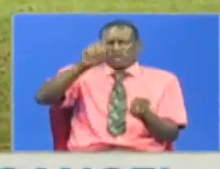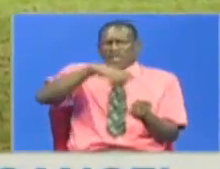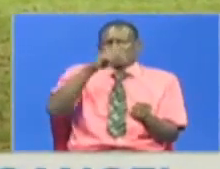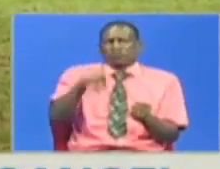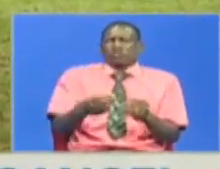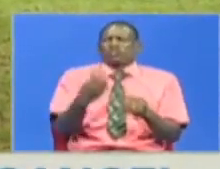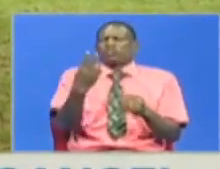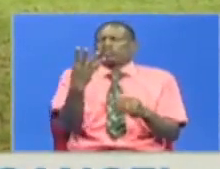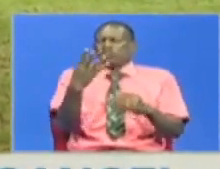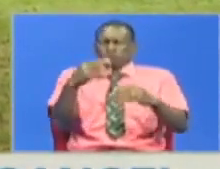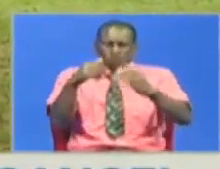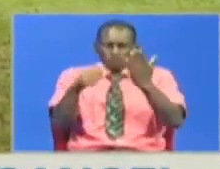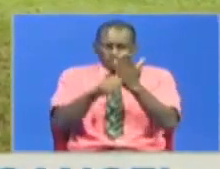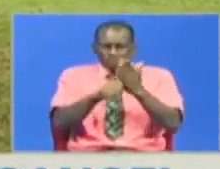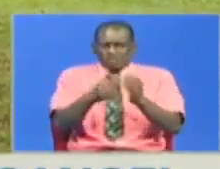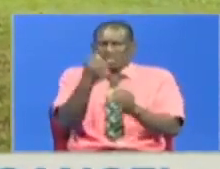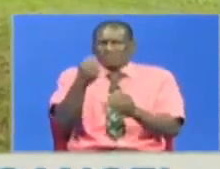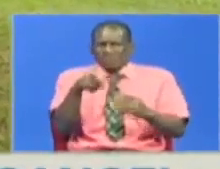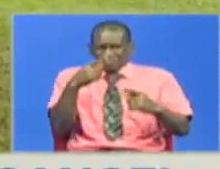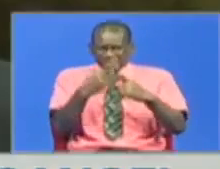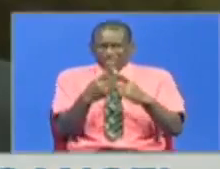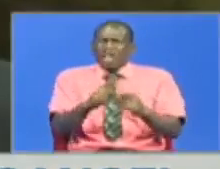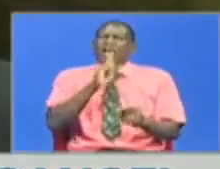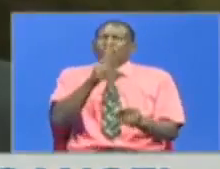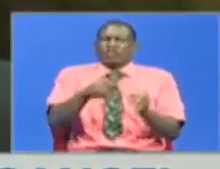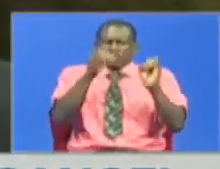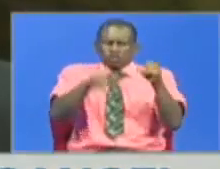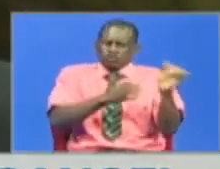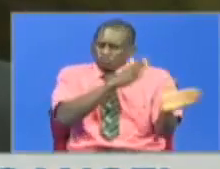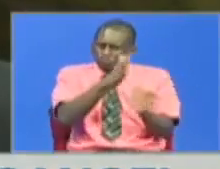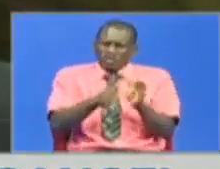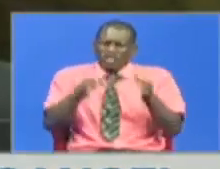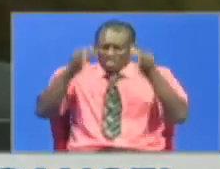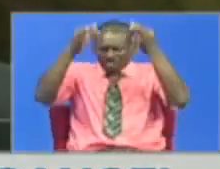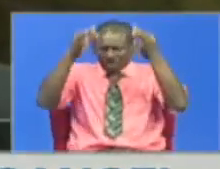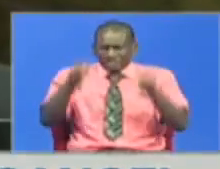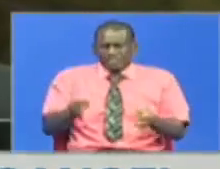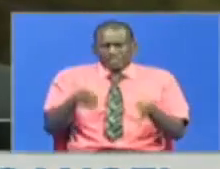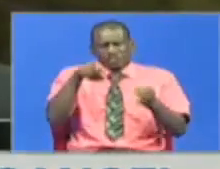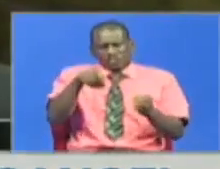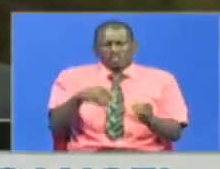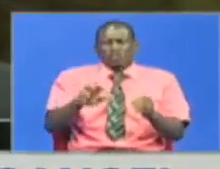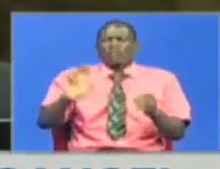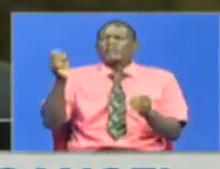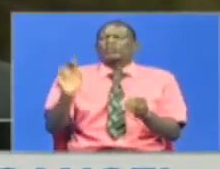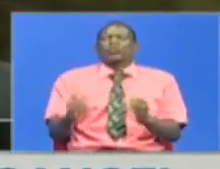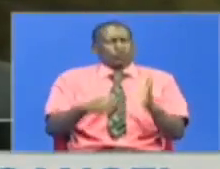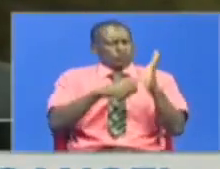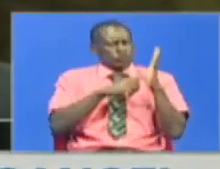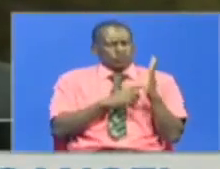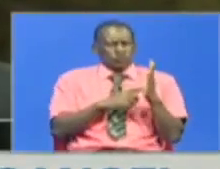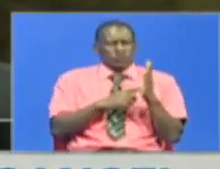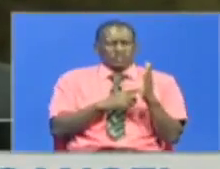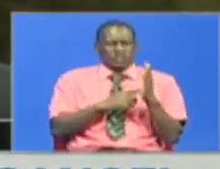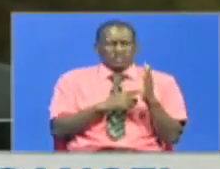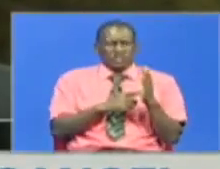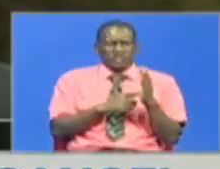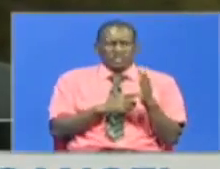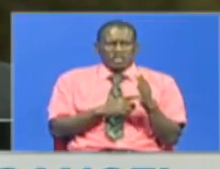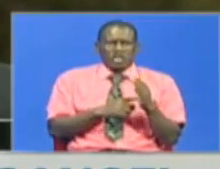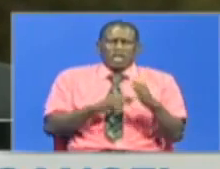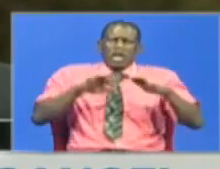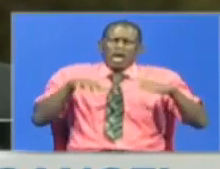year and ordered a new process. This decision manifests the impunity with which the administration